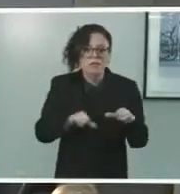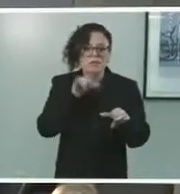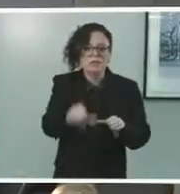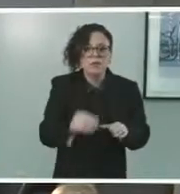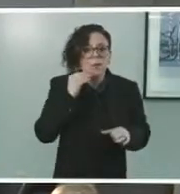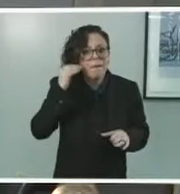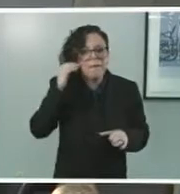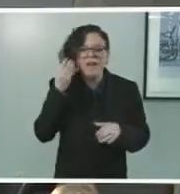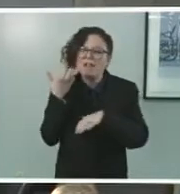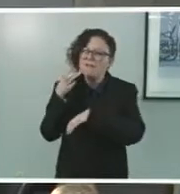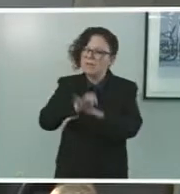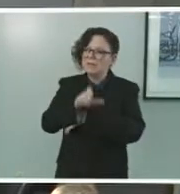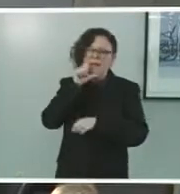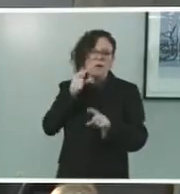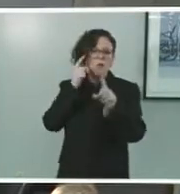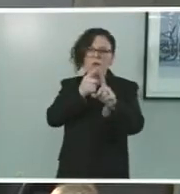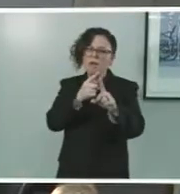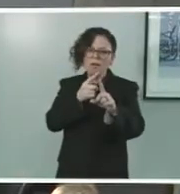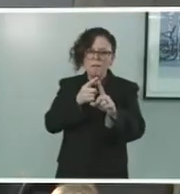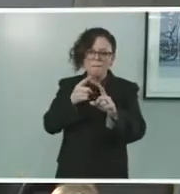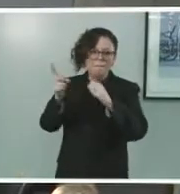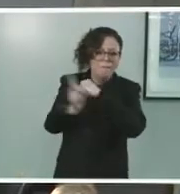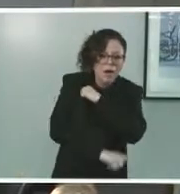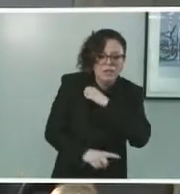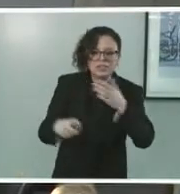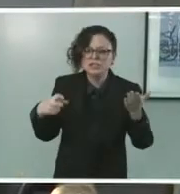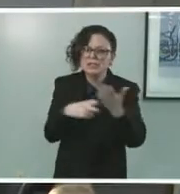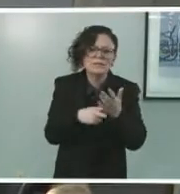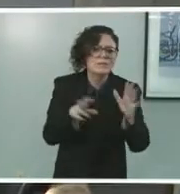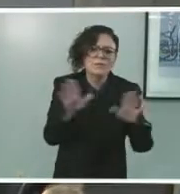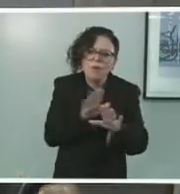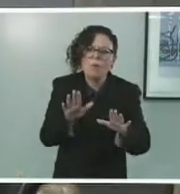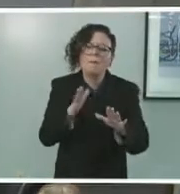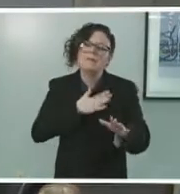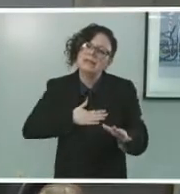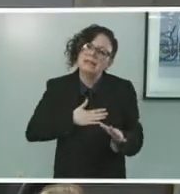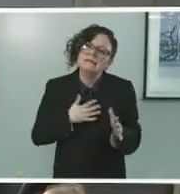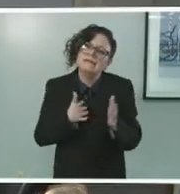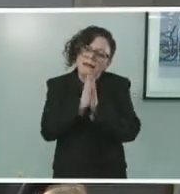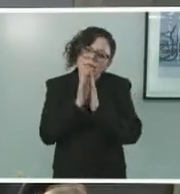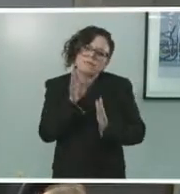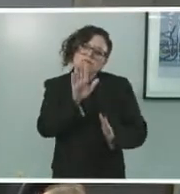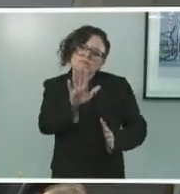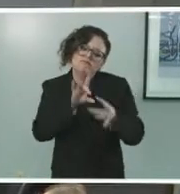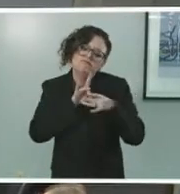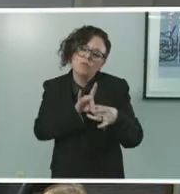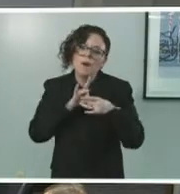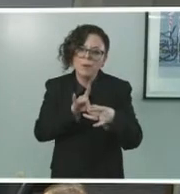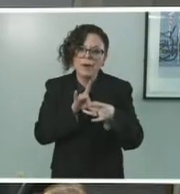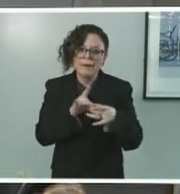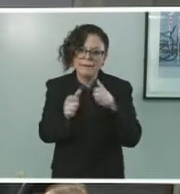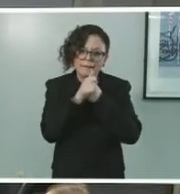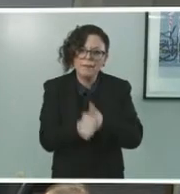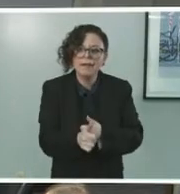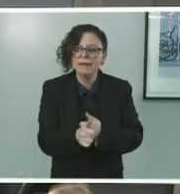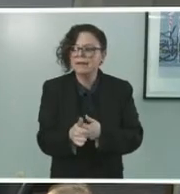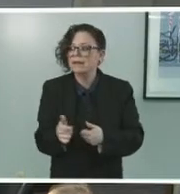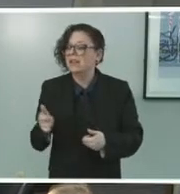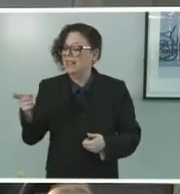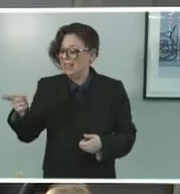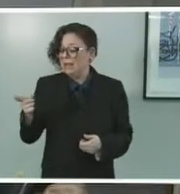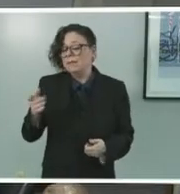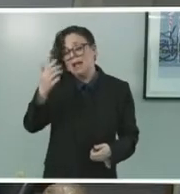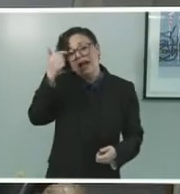asking everybody to please cooperate and please comply. Okay, and then I know we just mentioned to Spanish speakers